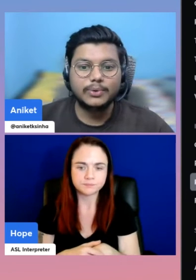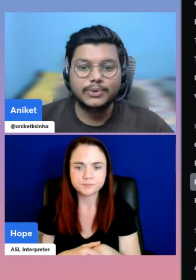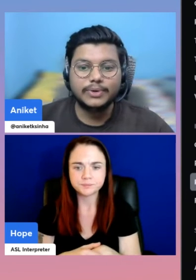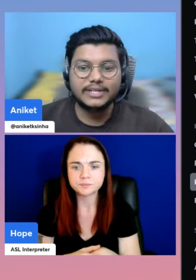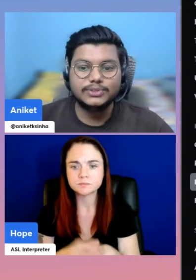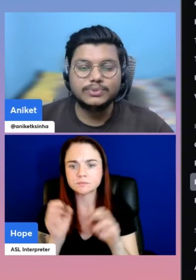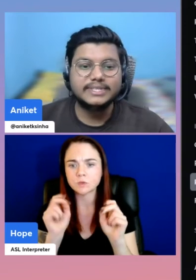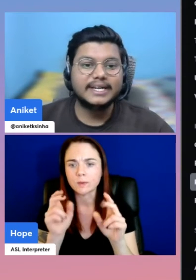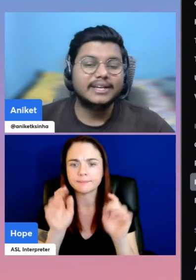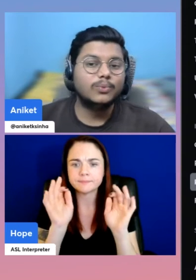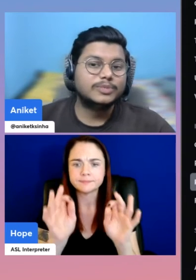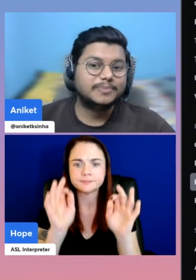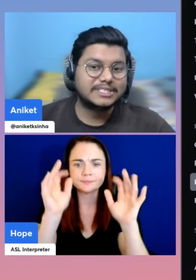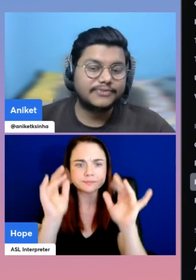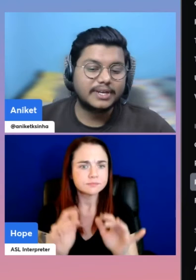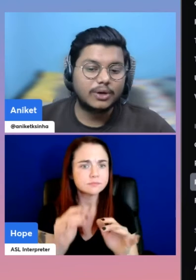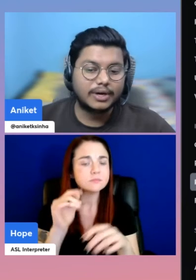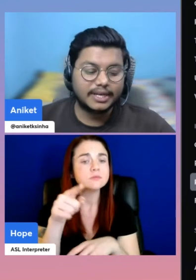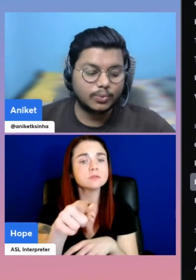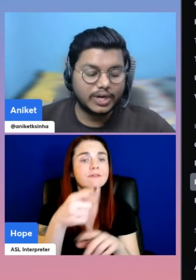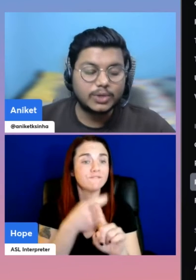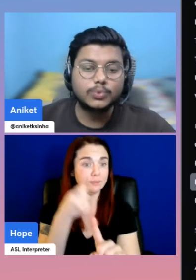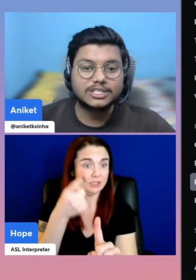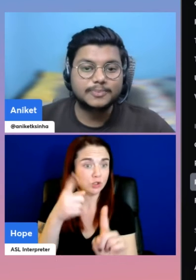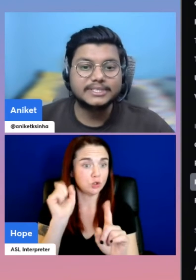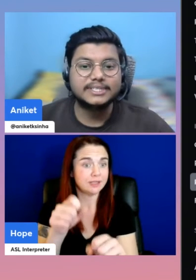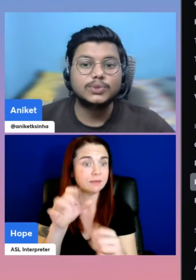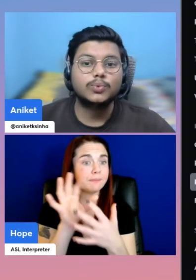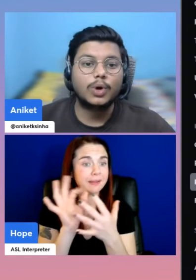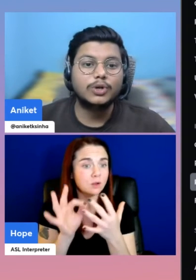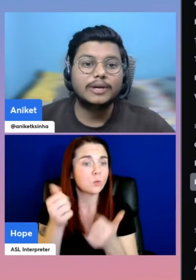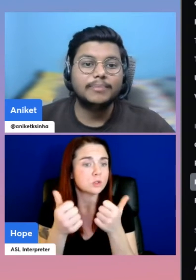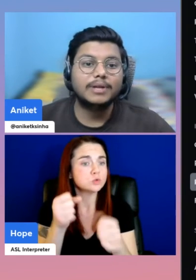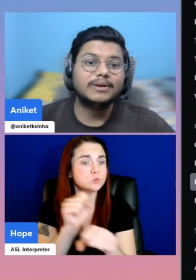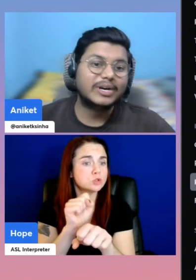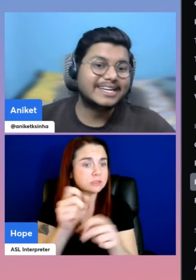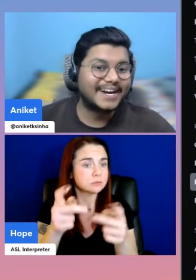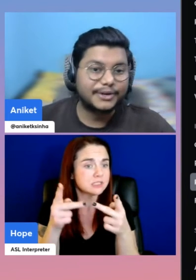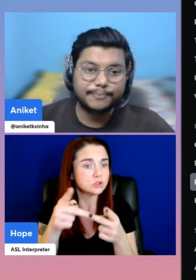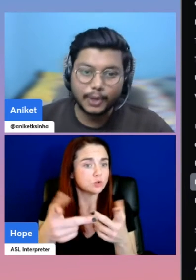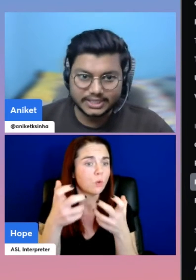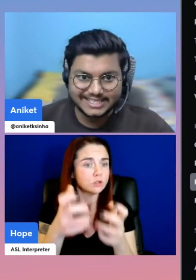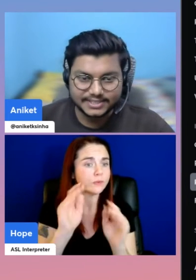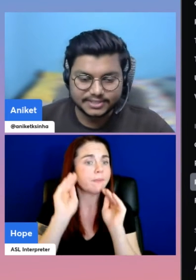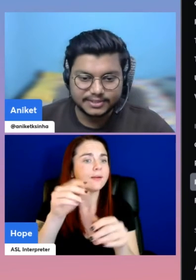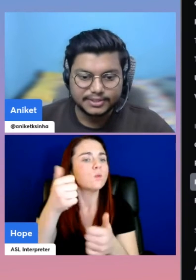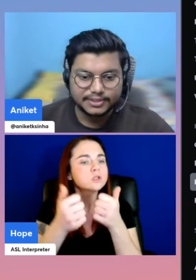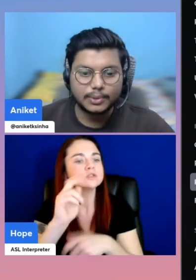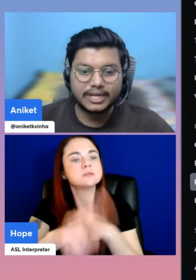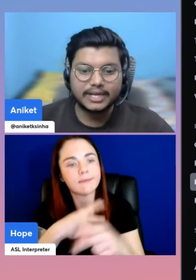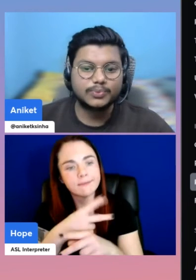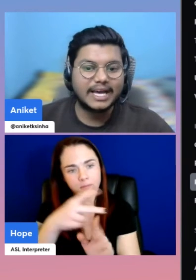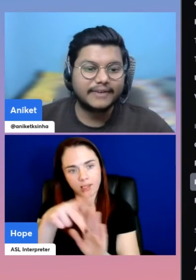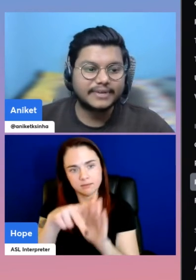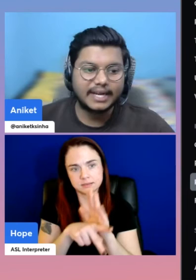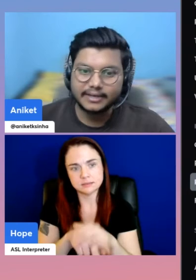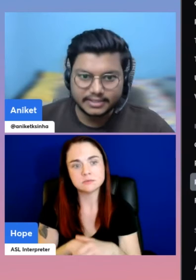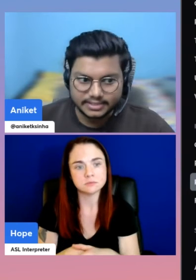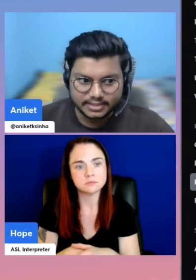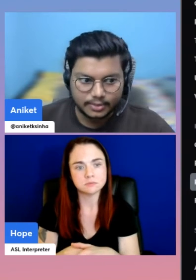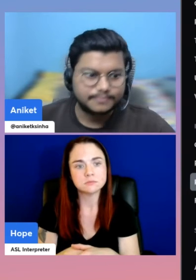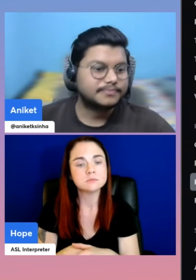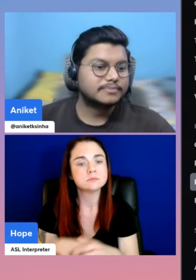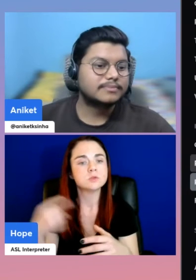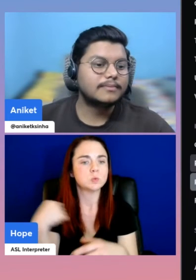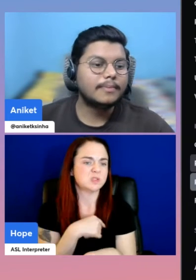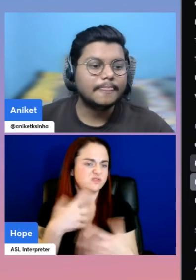here only you can choose that in specific or in what workspaces you want to implement what kind of policies. Okay, so we have created